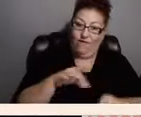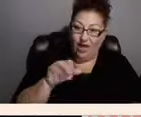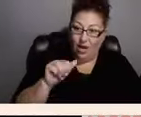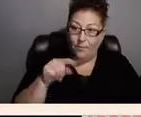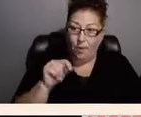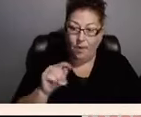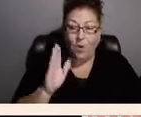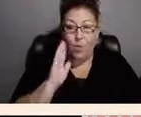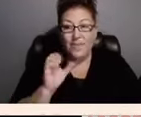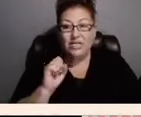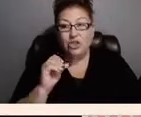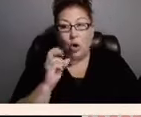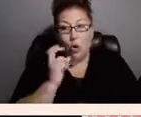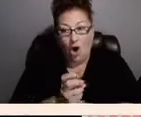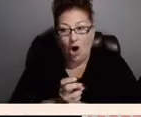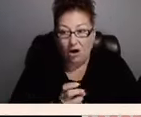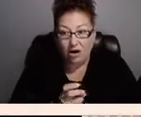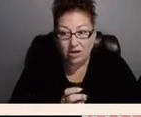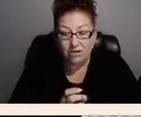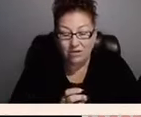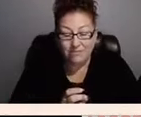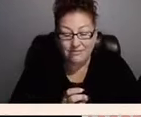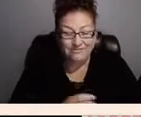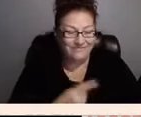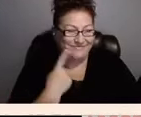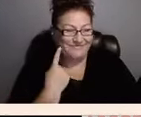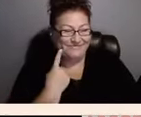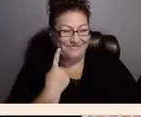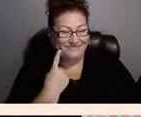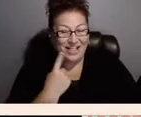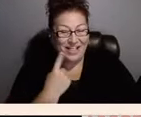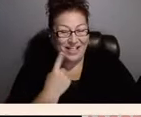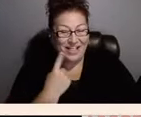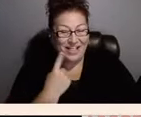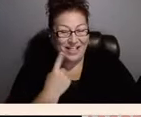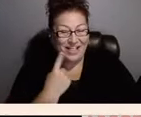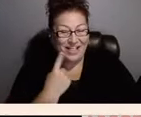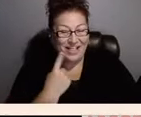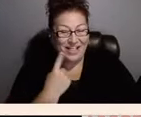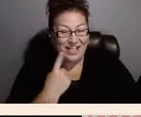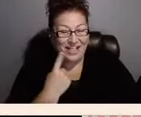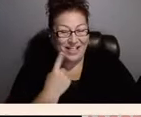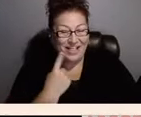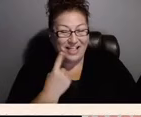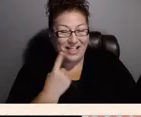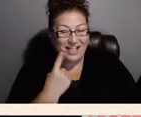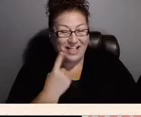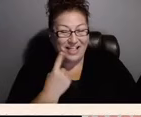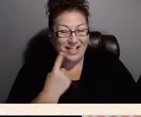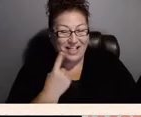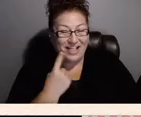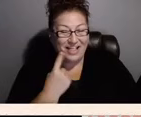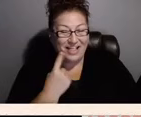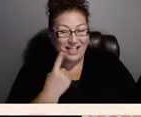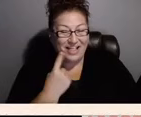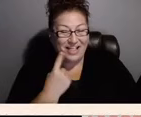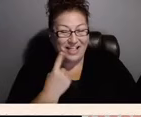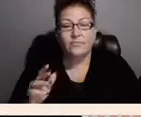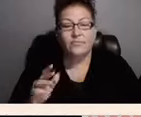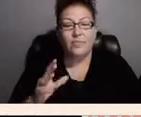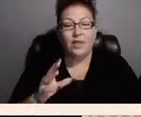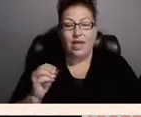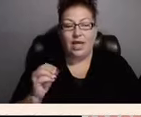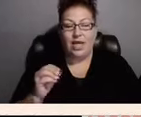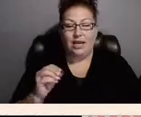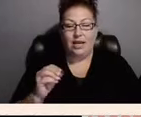so hard. But I was out, and this place